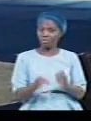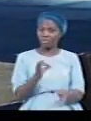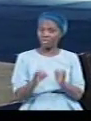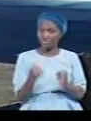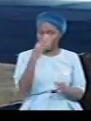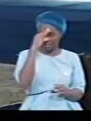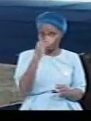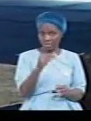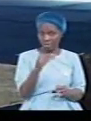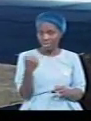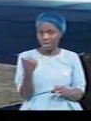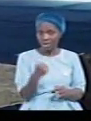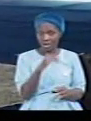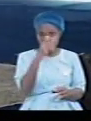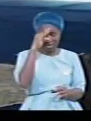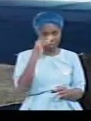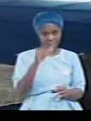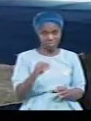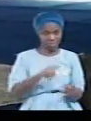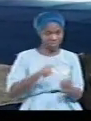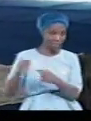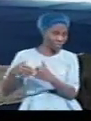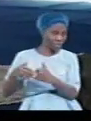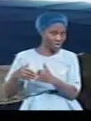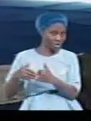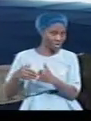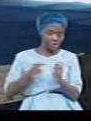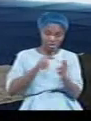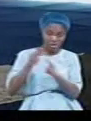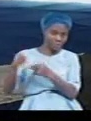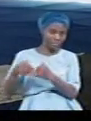any man draw back, my soul shall